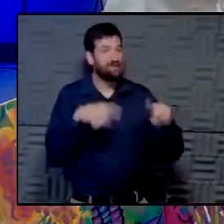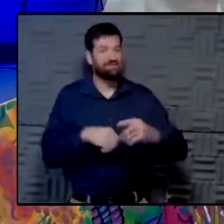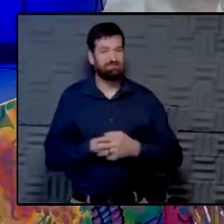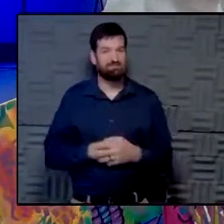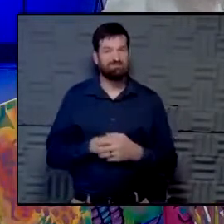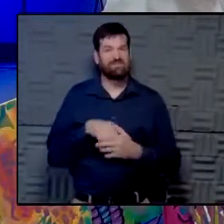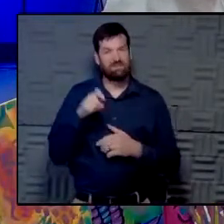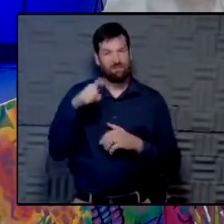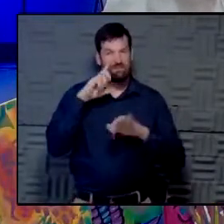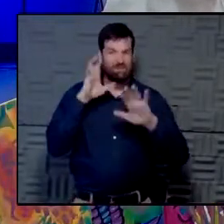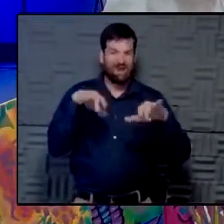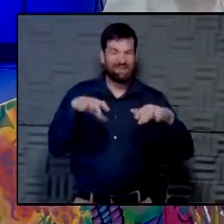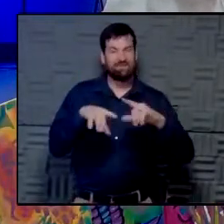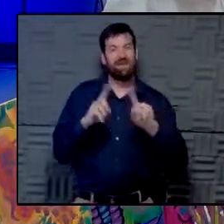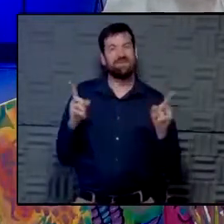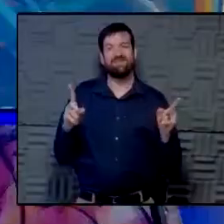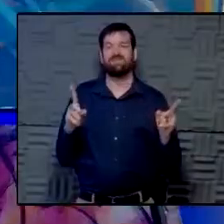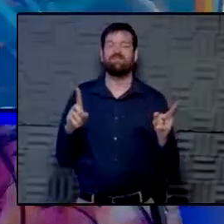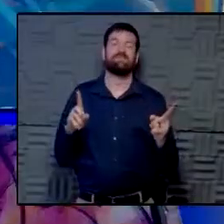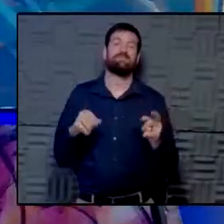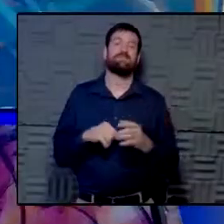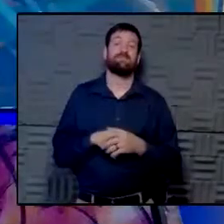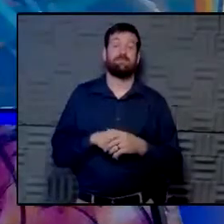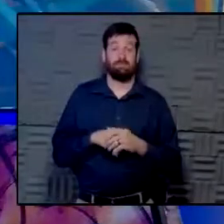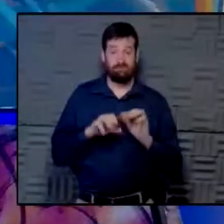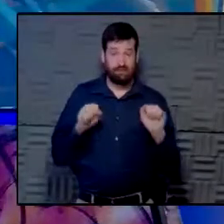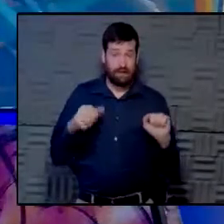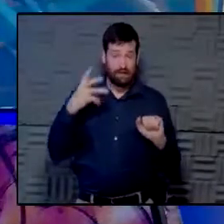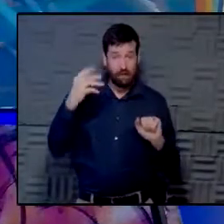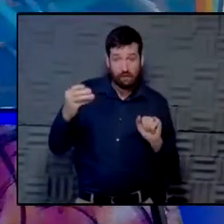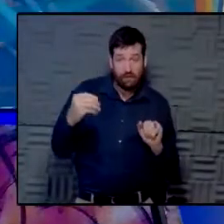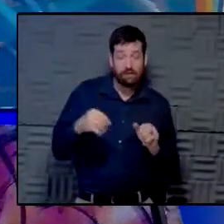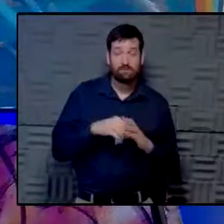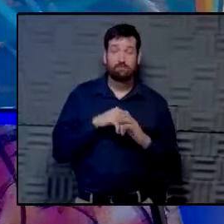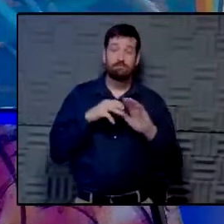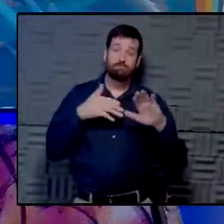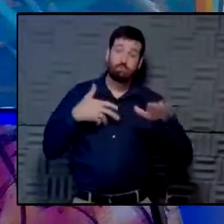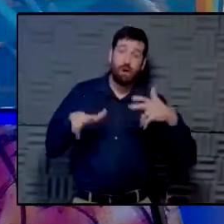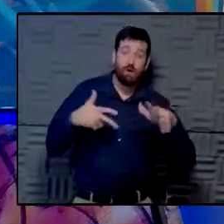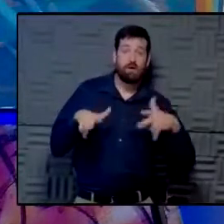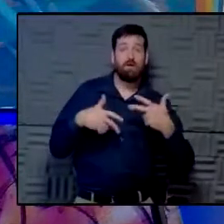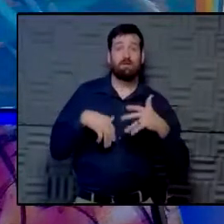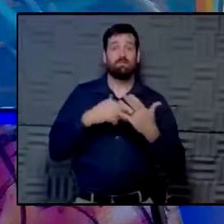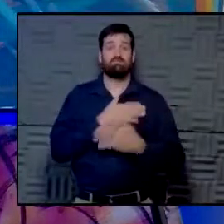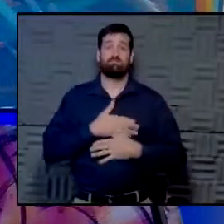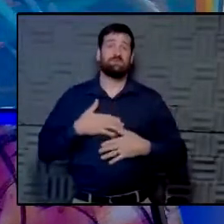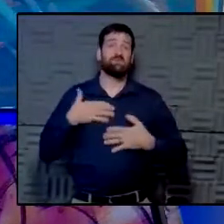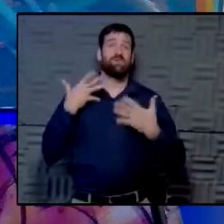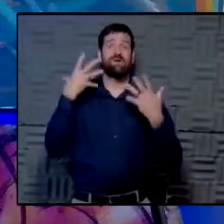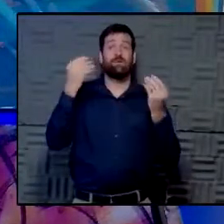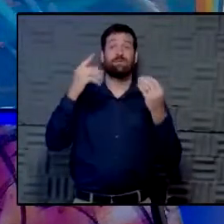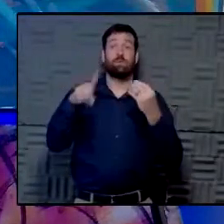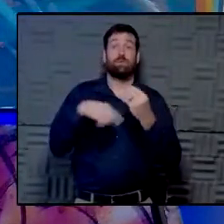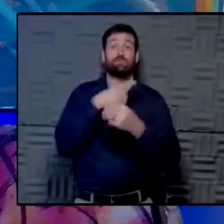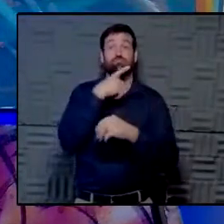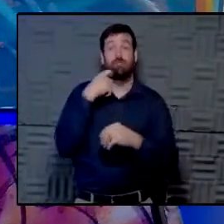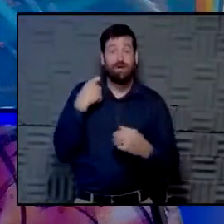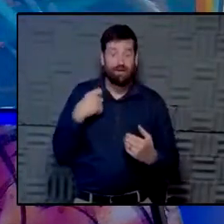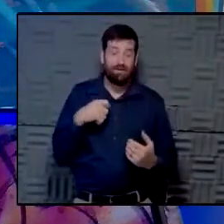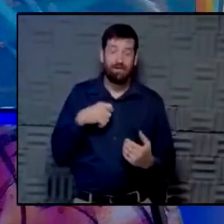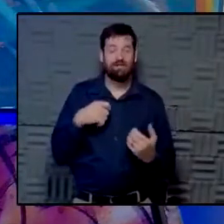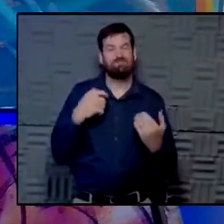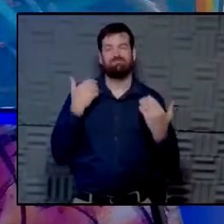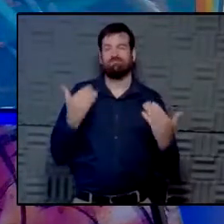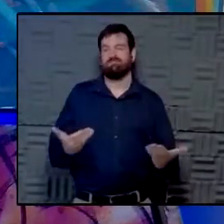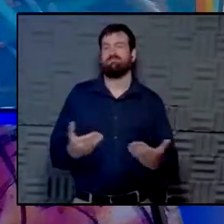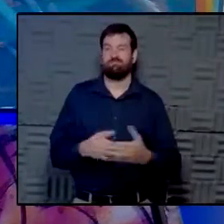It's supposed to be rainy, but if you can get outdoors and go walking and enjoy the outdoors when it's dry and not raining, go